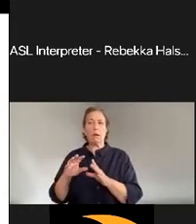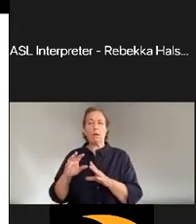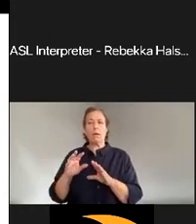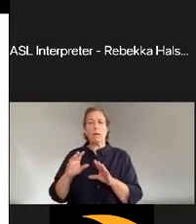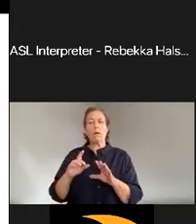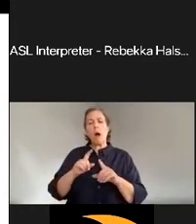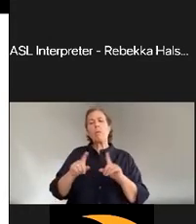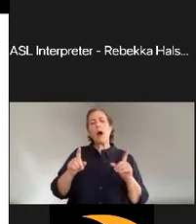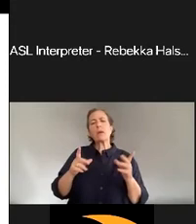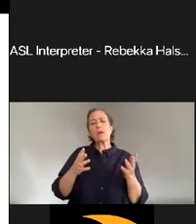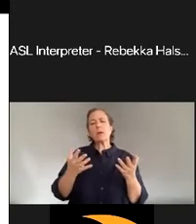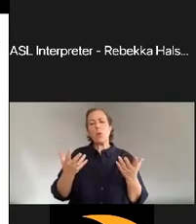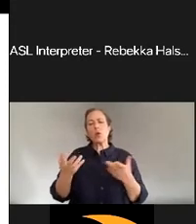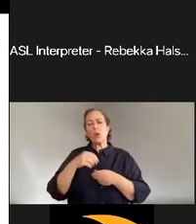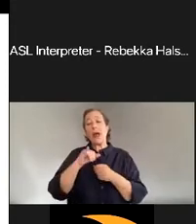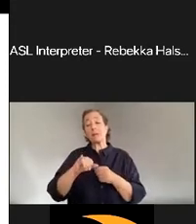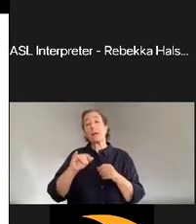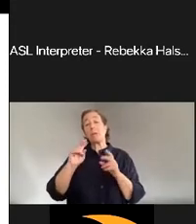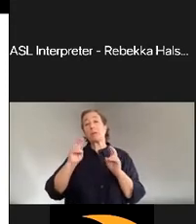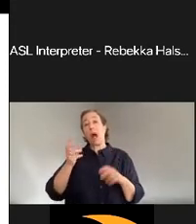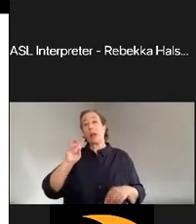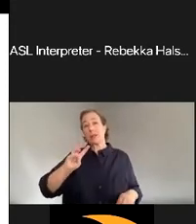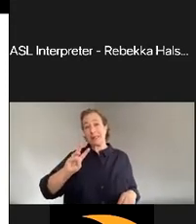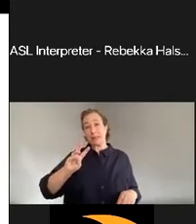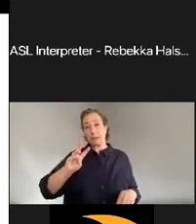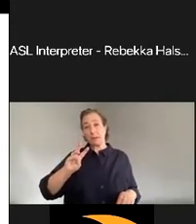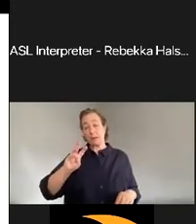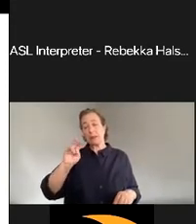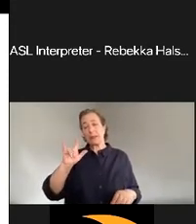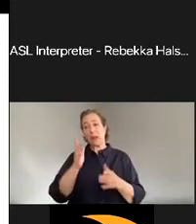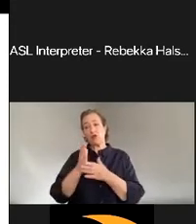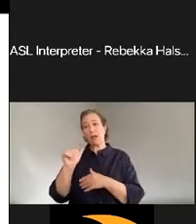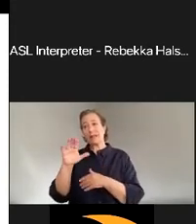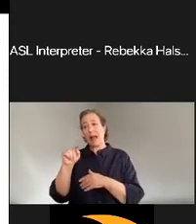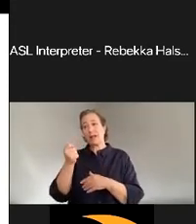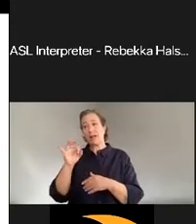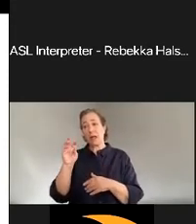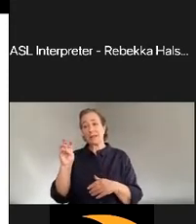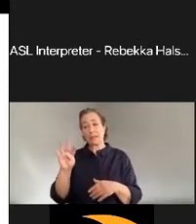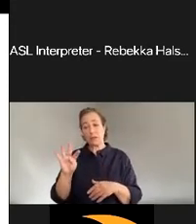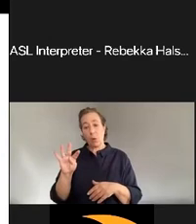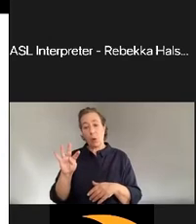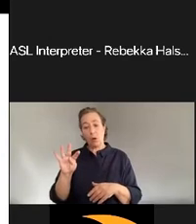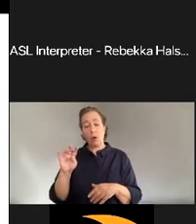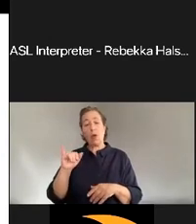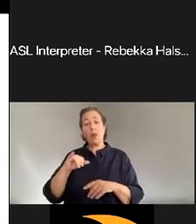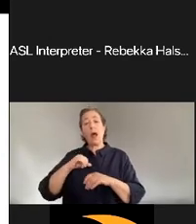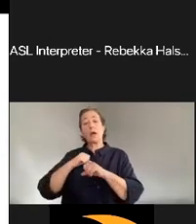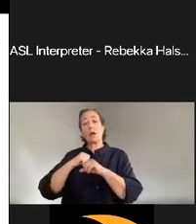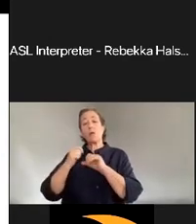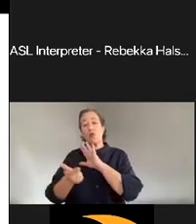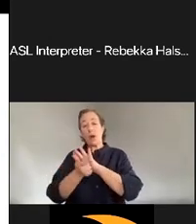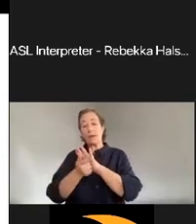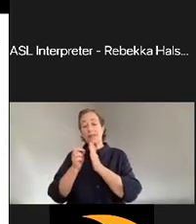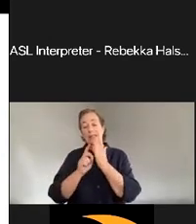description, they are Title VI of the Civil Rights Act of 1964, which prohibits discrimination on the